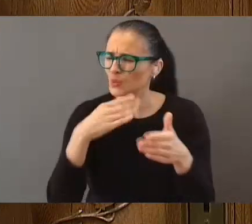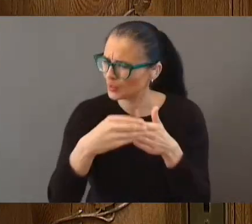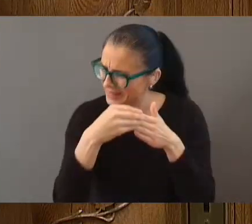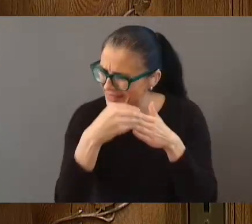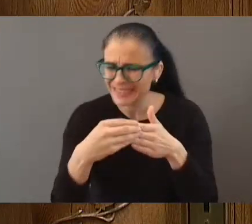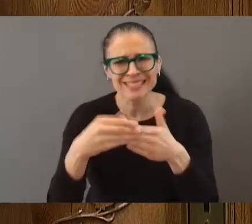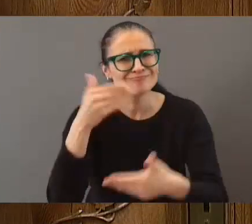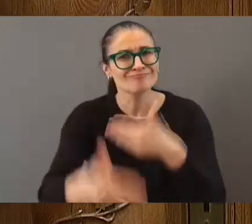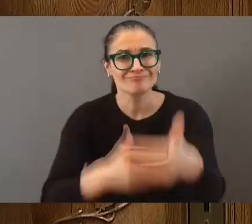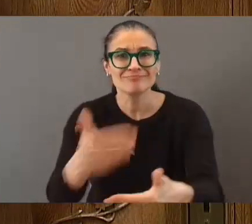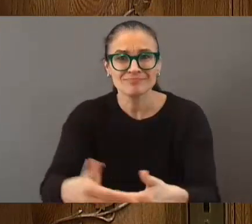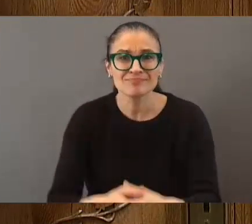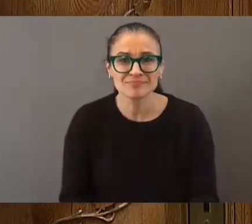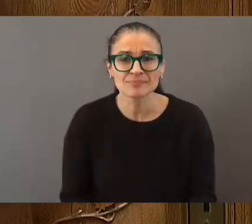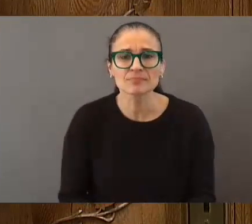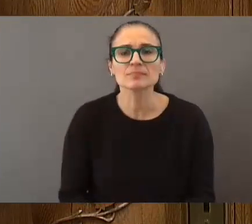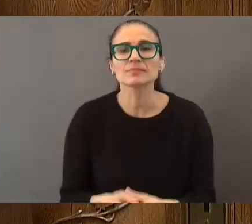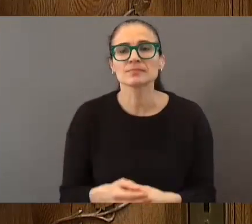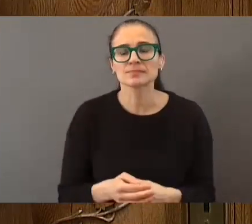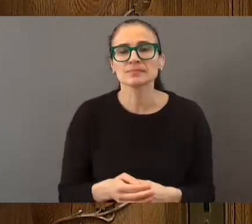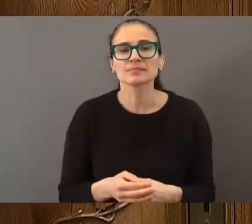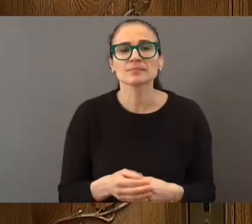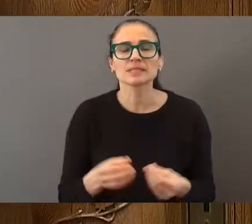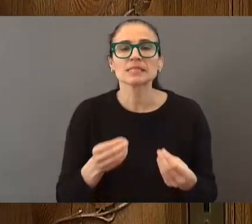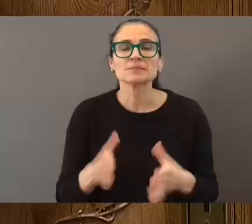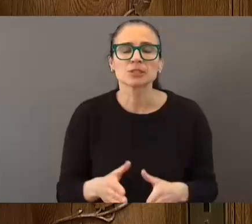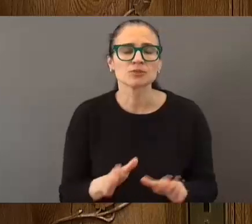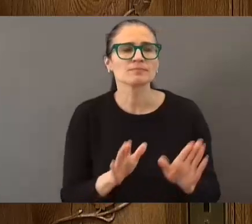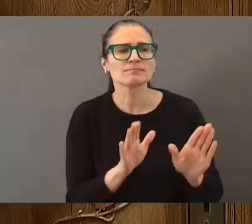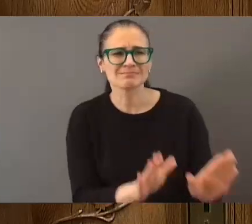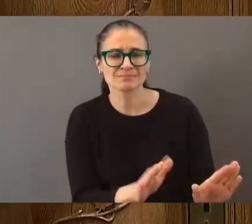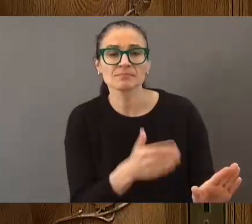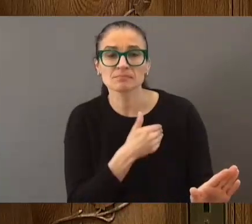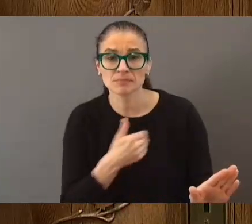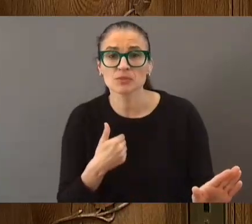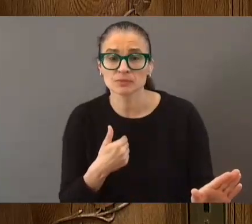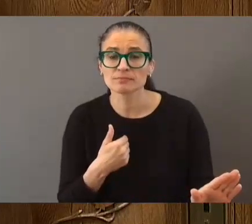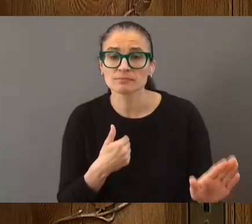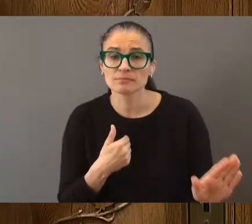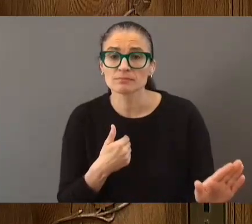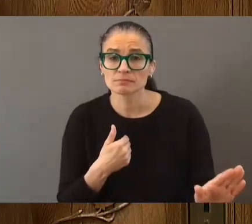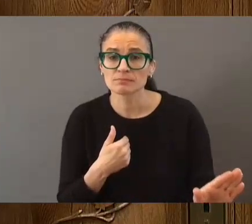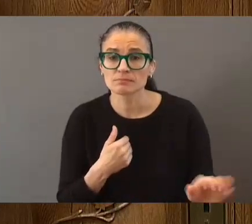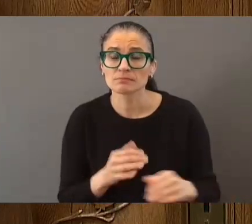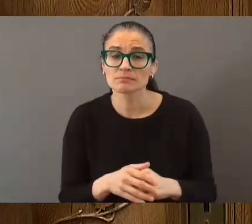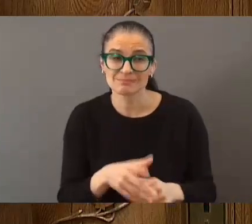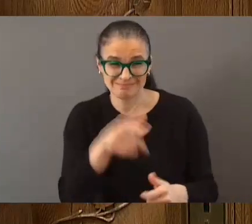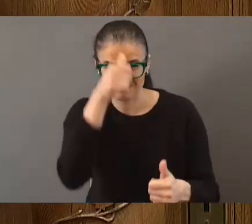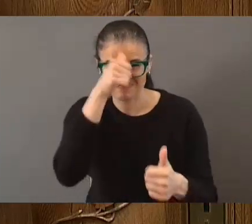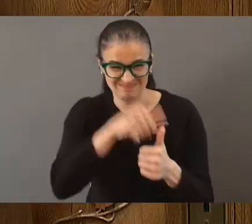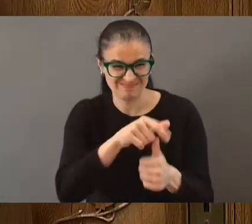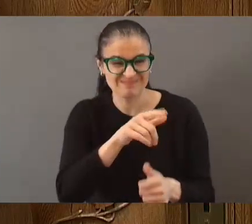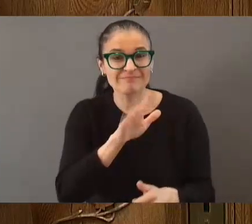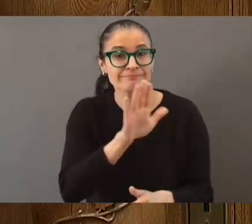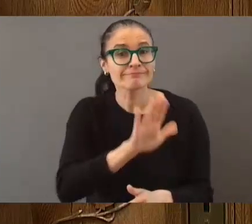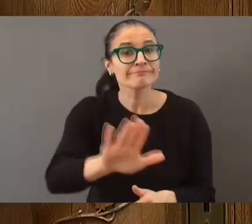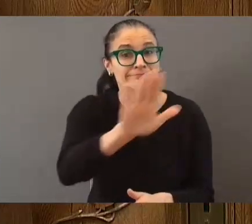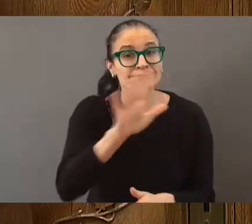Members, you will remember our parents always taught us not to disrupt others when somebody else is